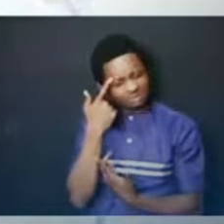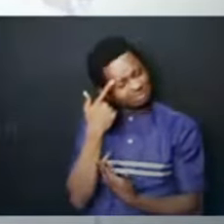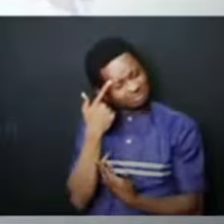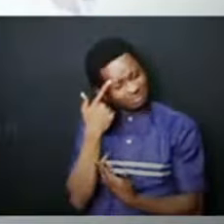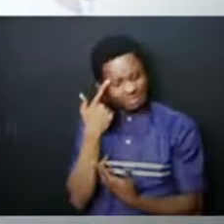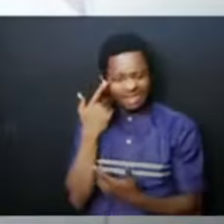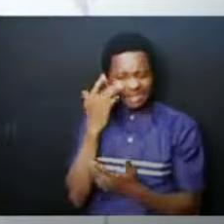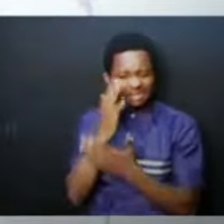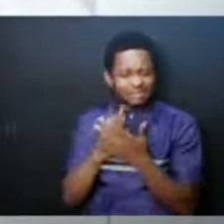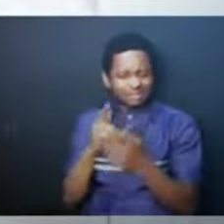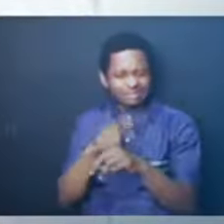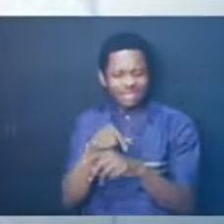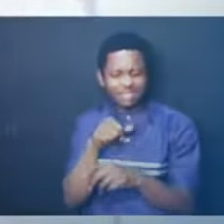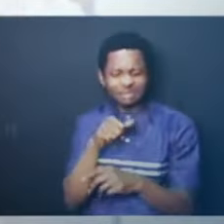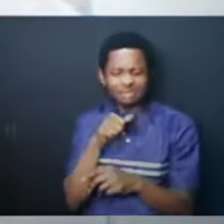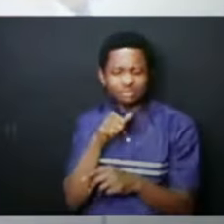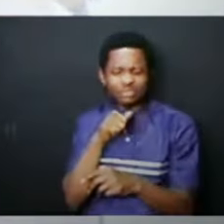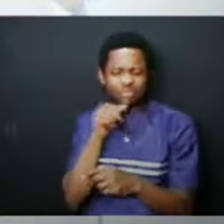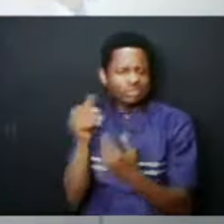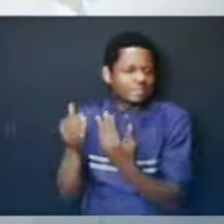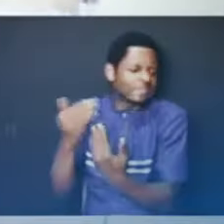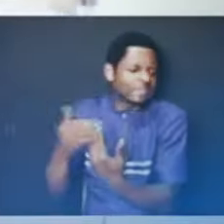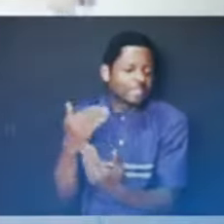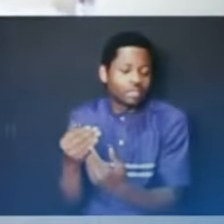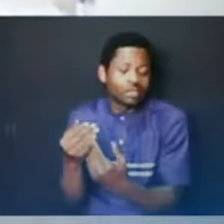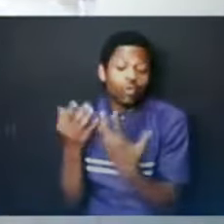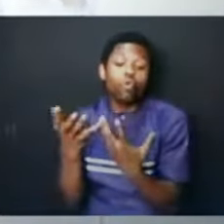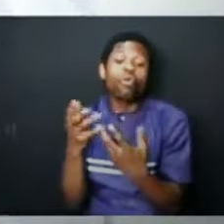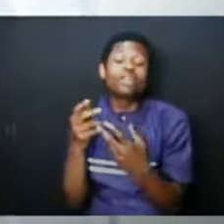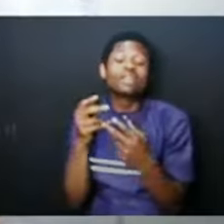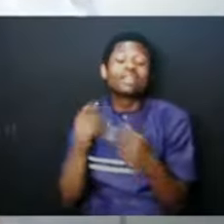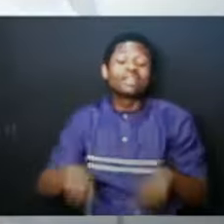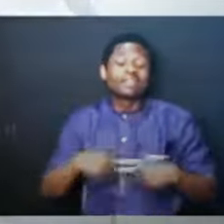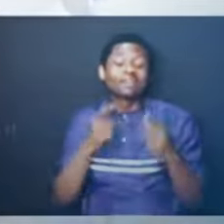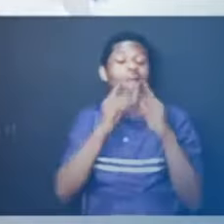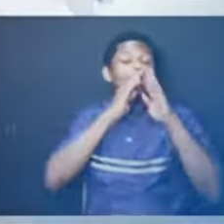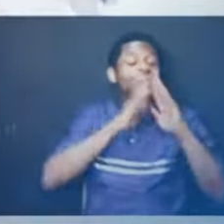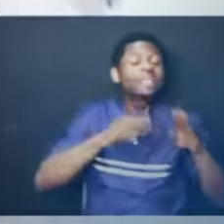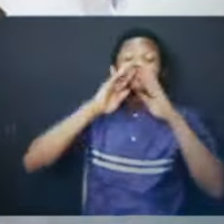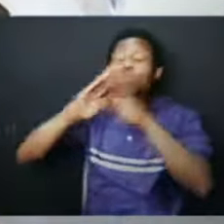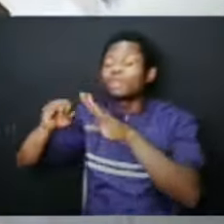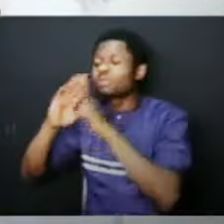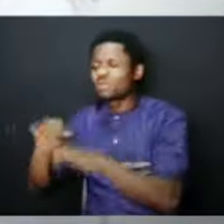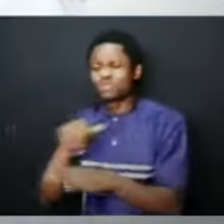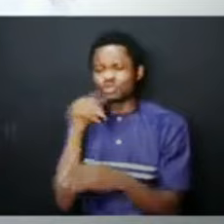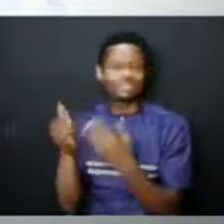men. Now, even when one